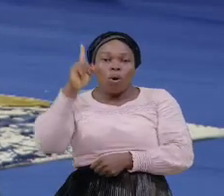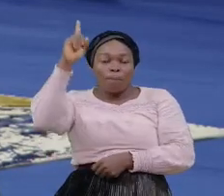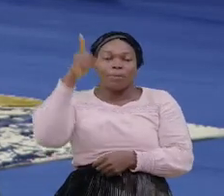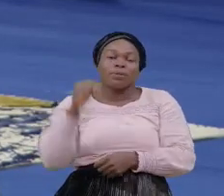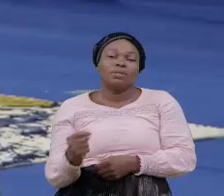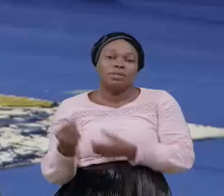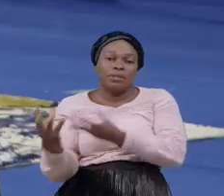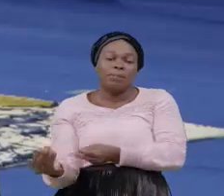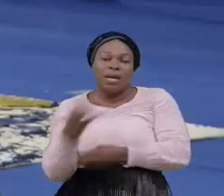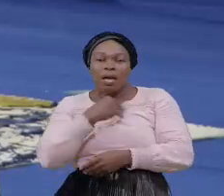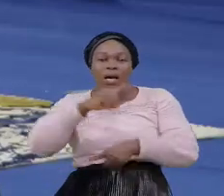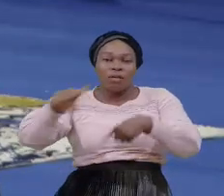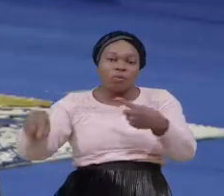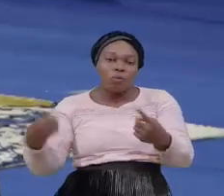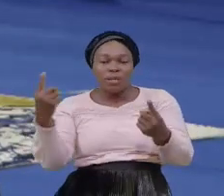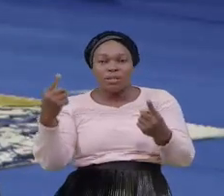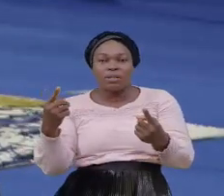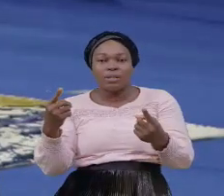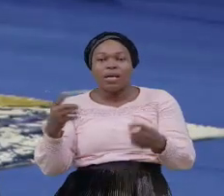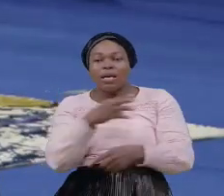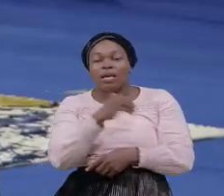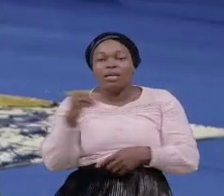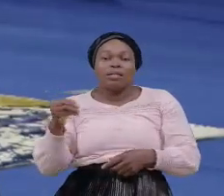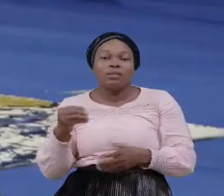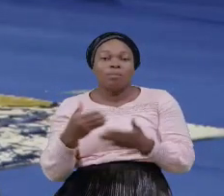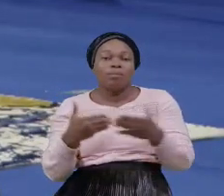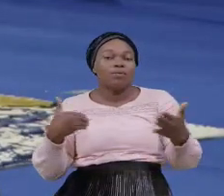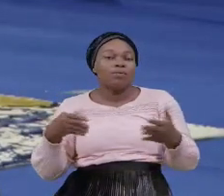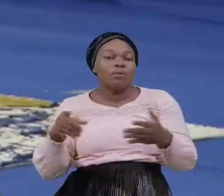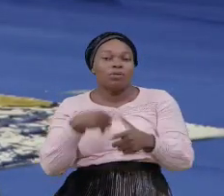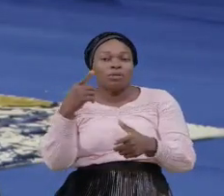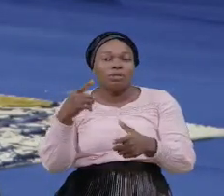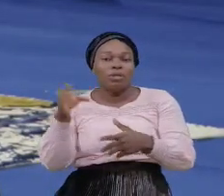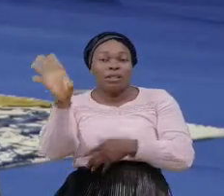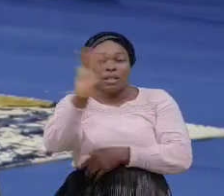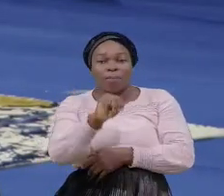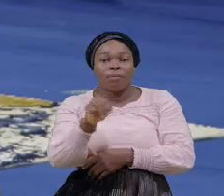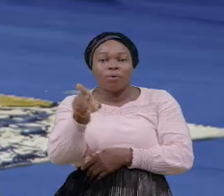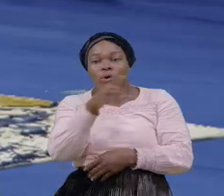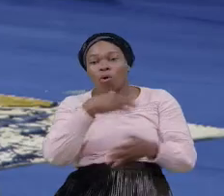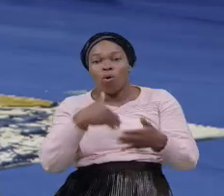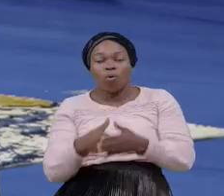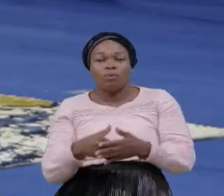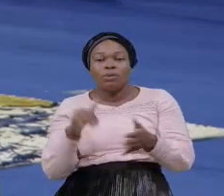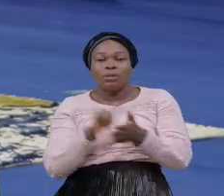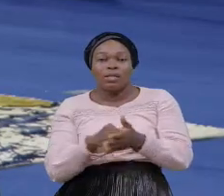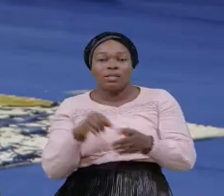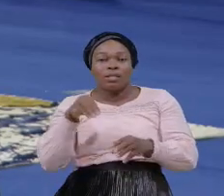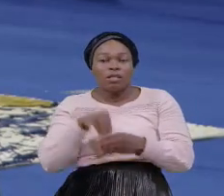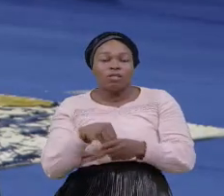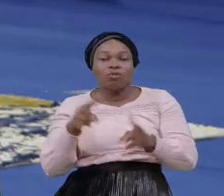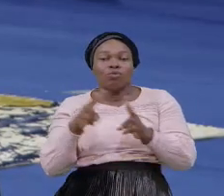before them, and then before them all, in so much that they were